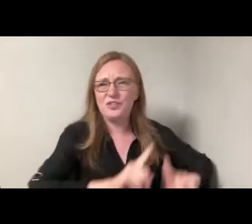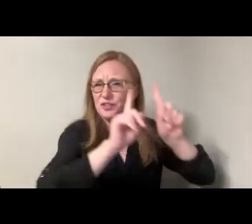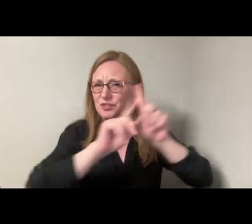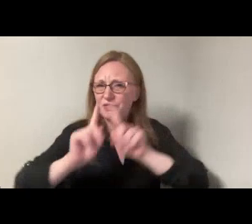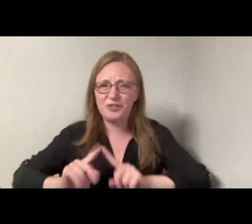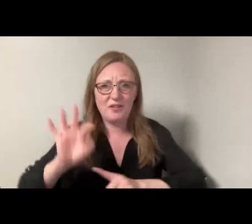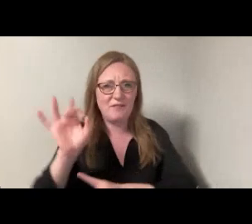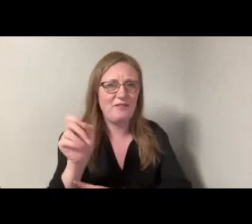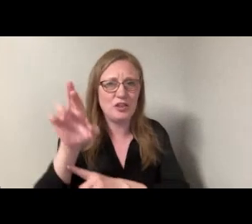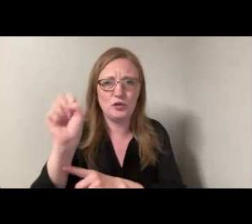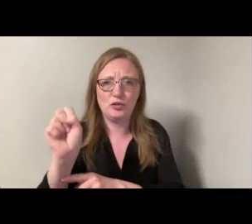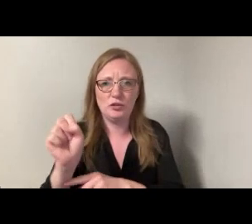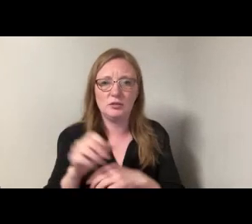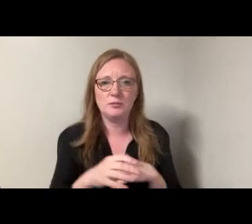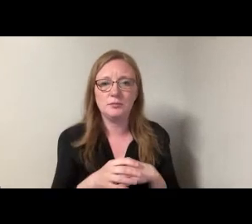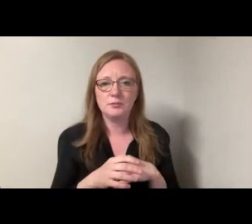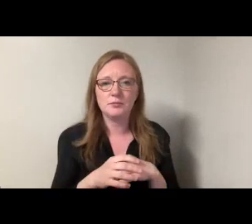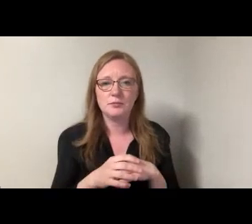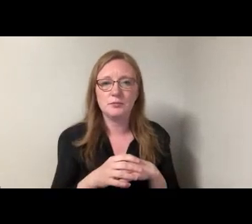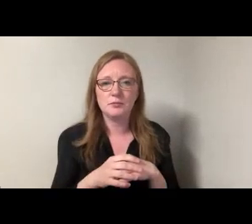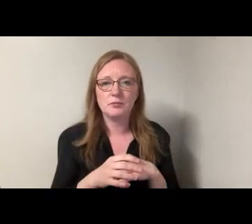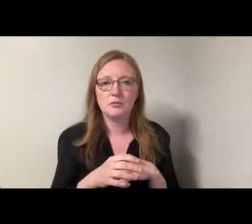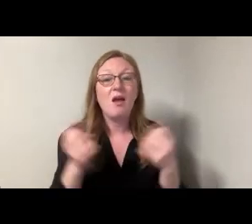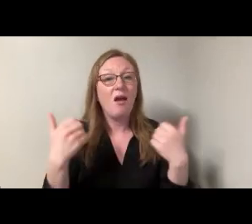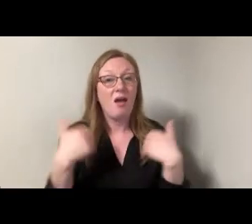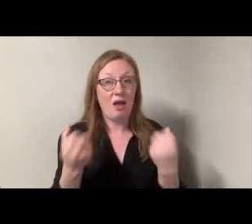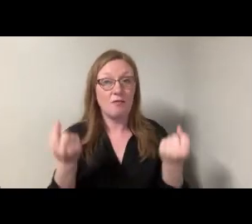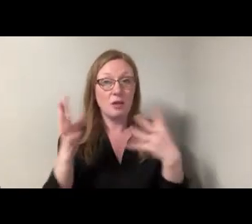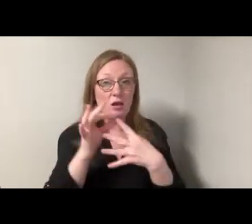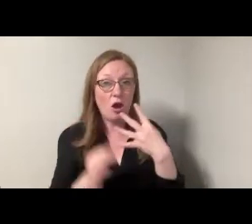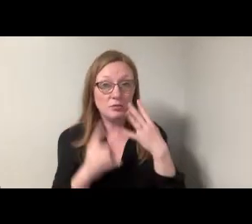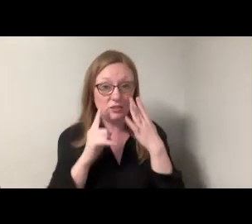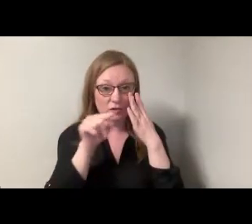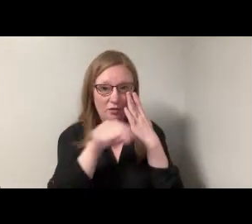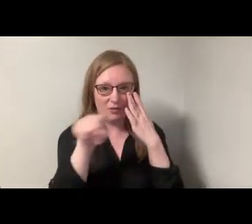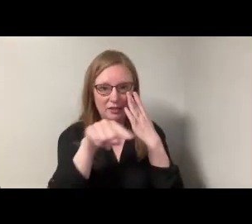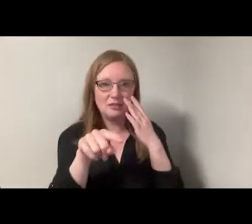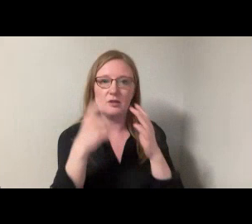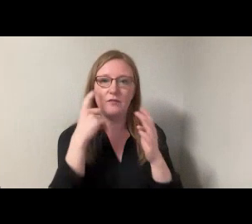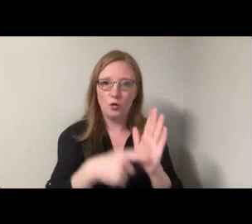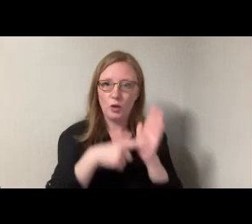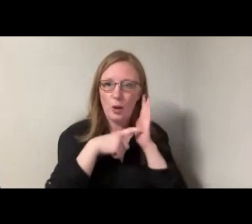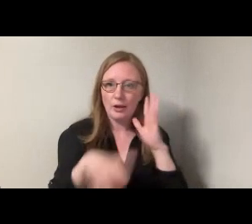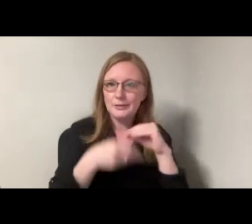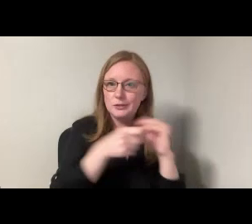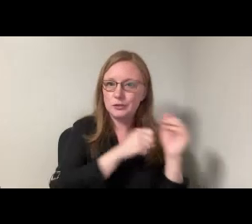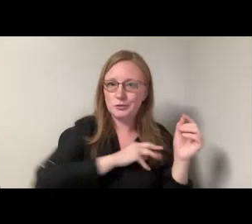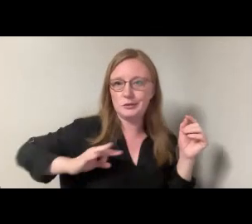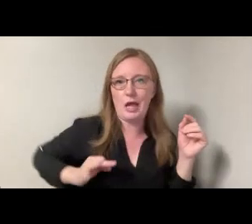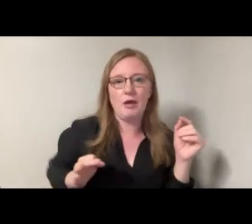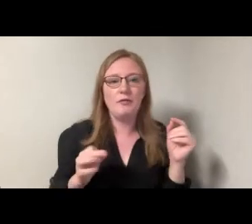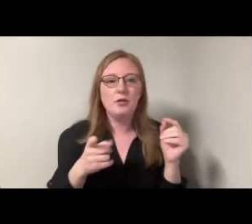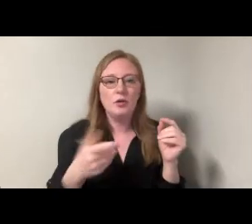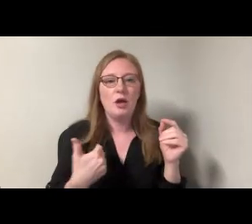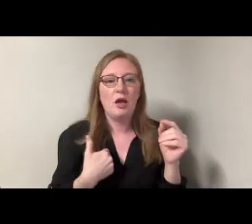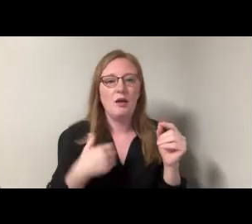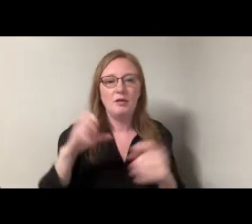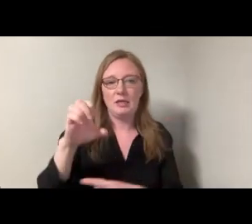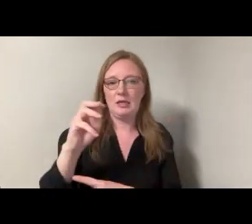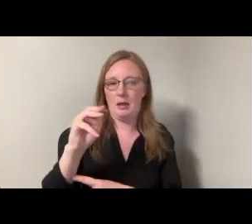And you've got a number of options for acquiring additional staff. The EMAC is the Emergency